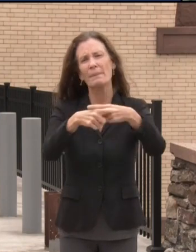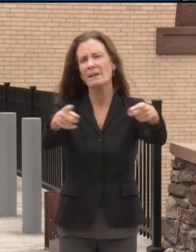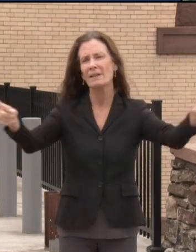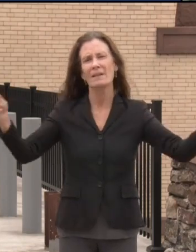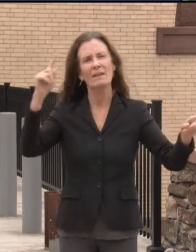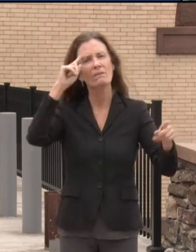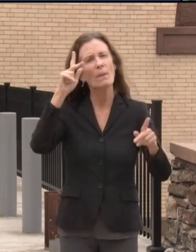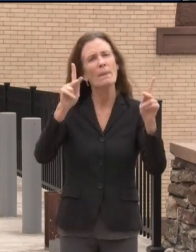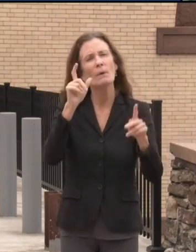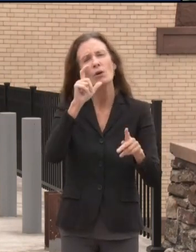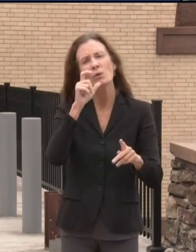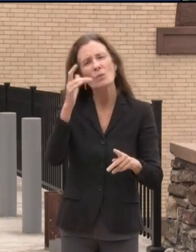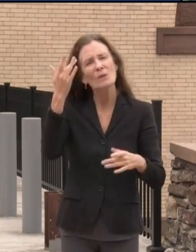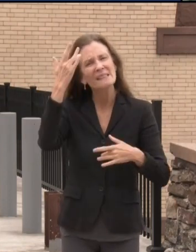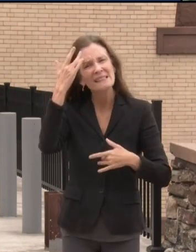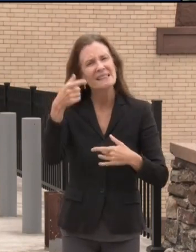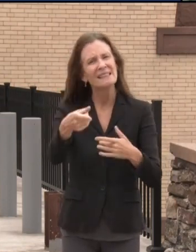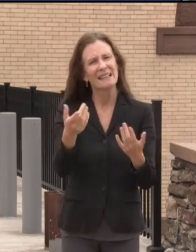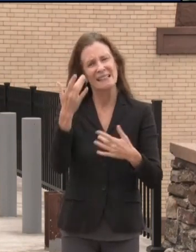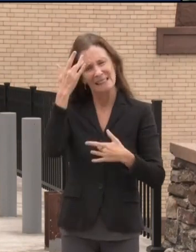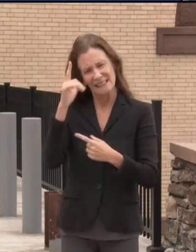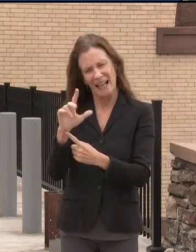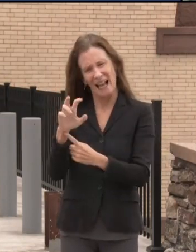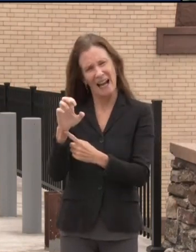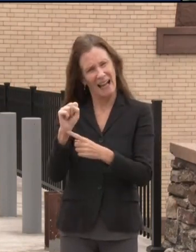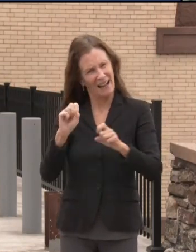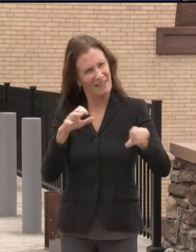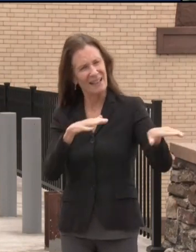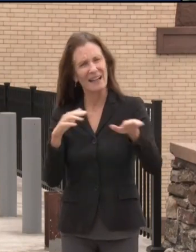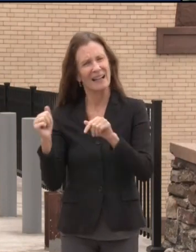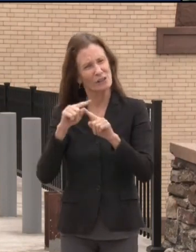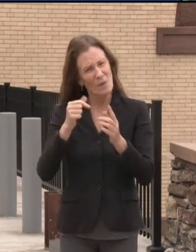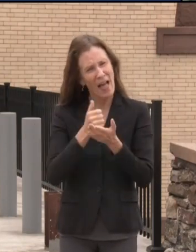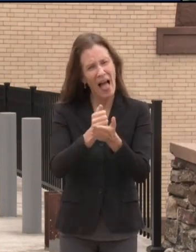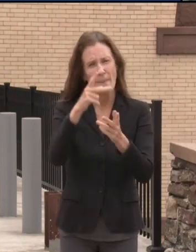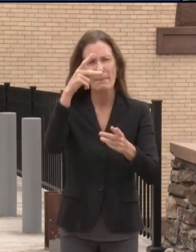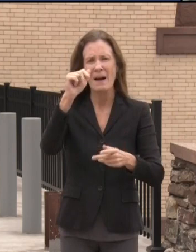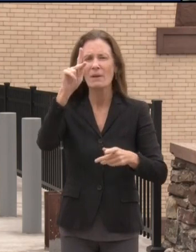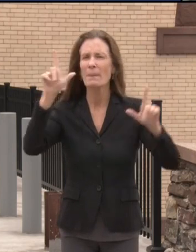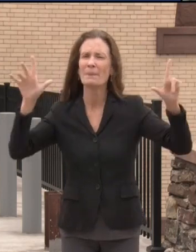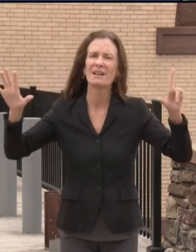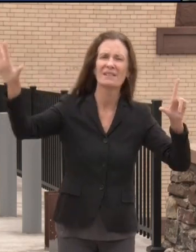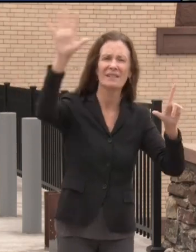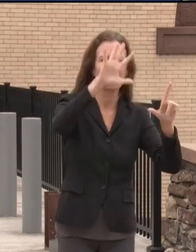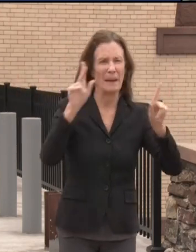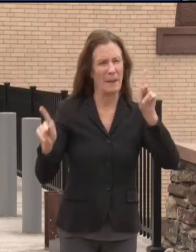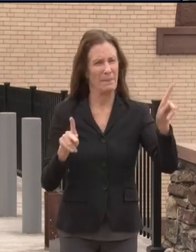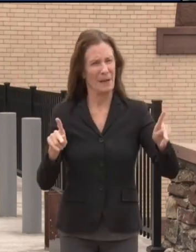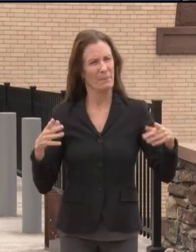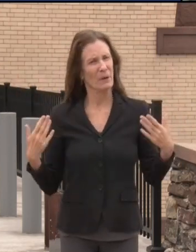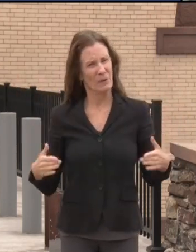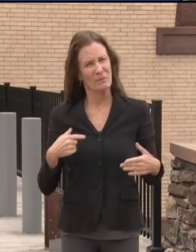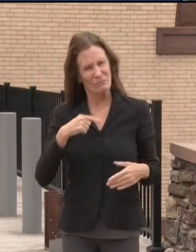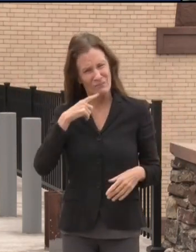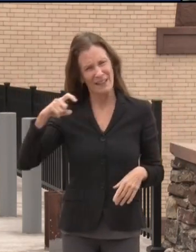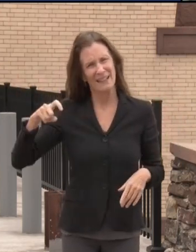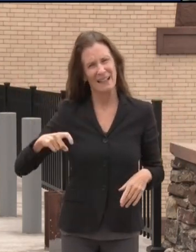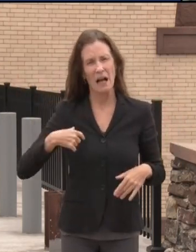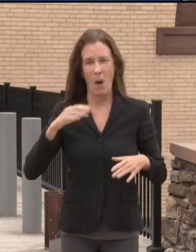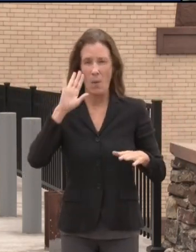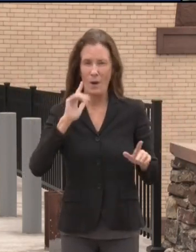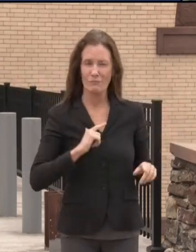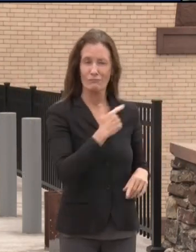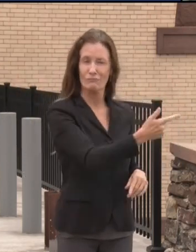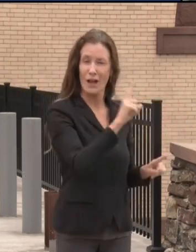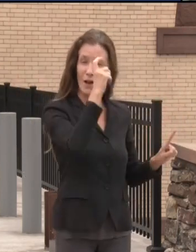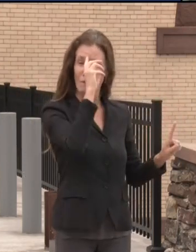which is the people in Pennsylvania that really need help as we go through this time period. So with that, I'm going to hand it over to the governor and hope to learn more